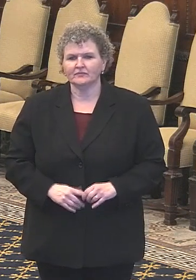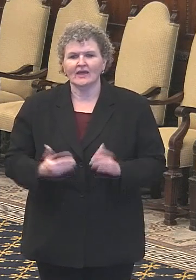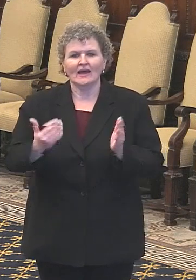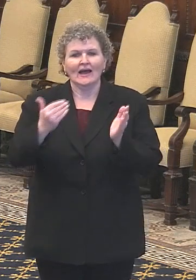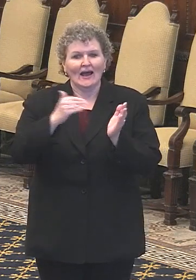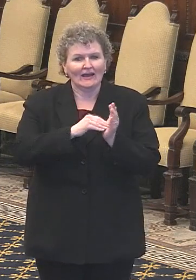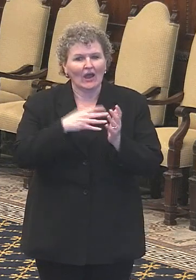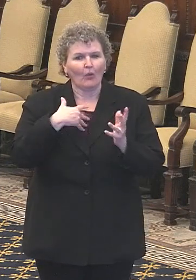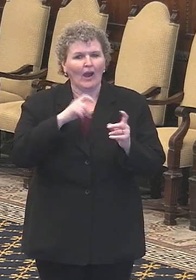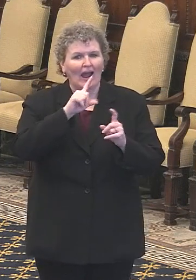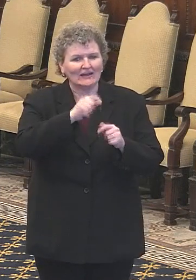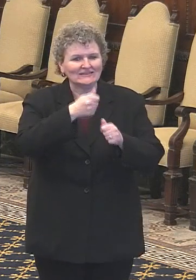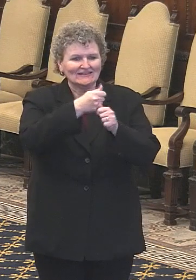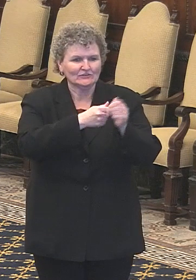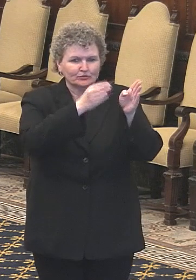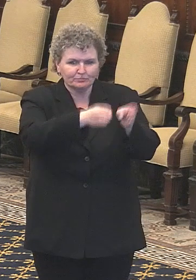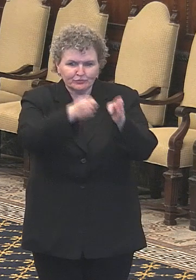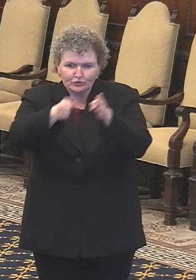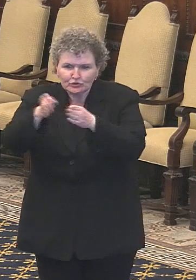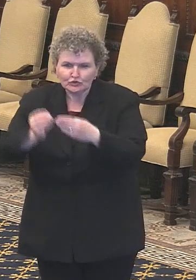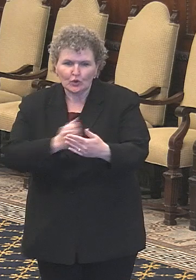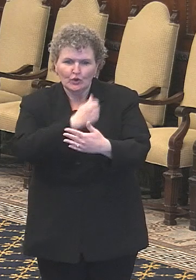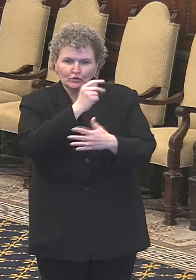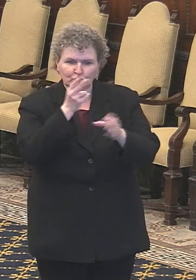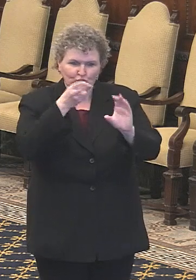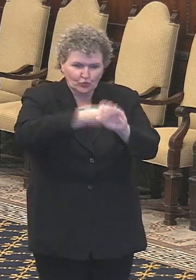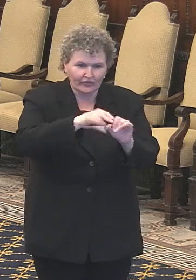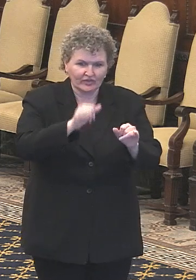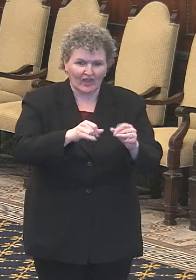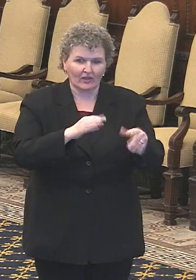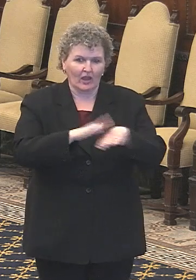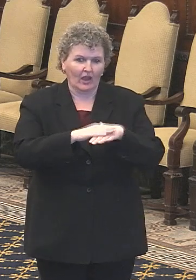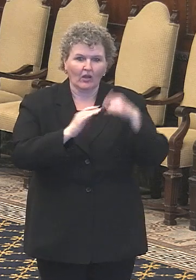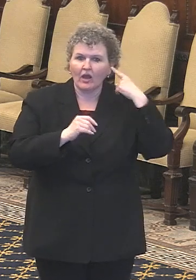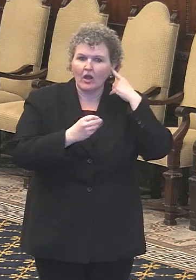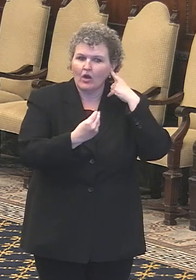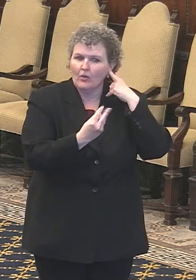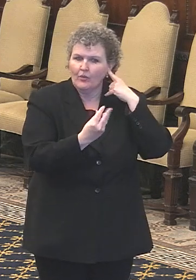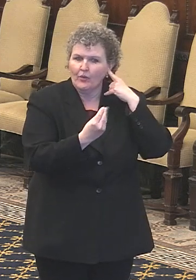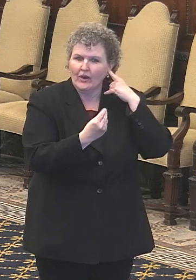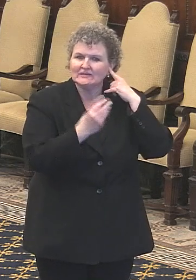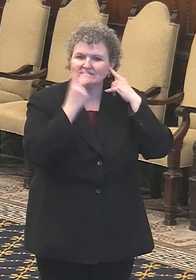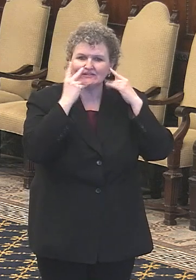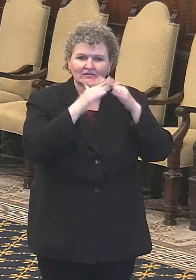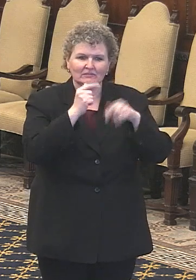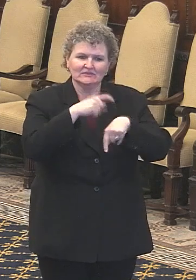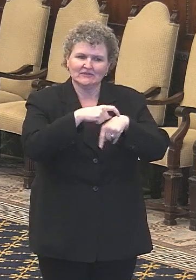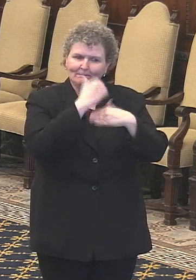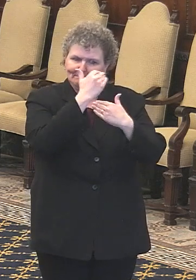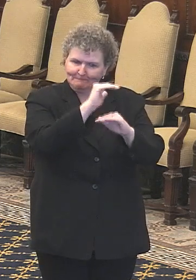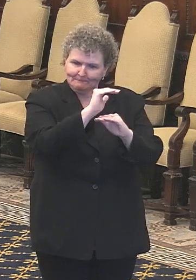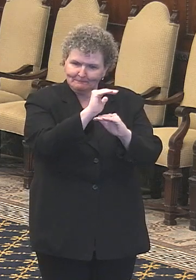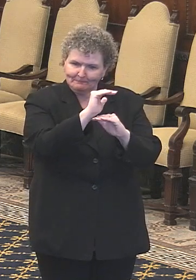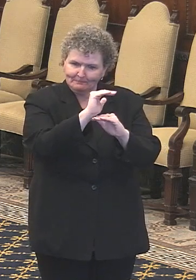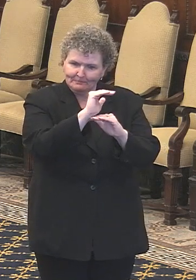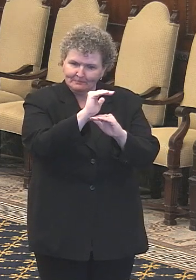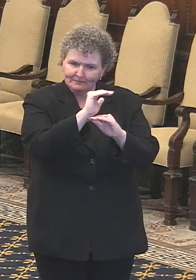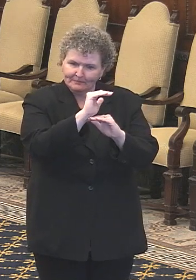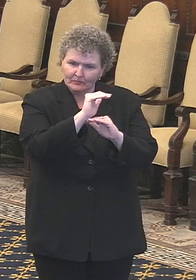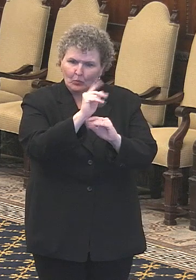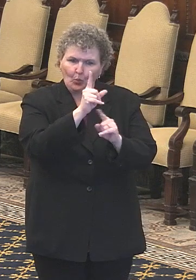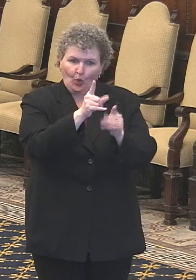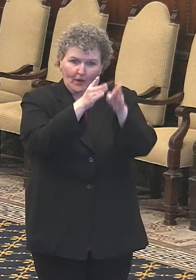speakers to join us by audio and video. Remember that we have limited time during these briefings, so only one